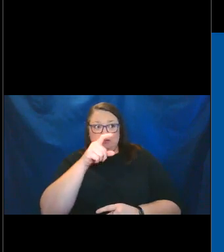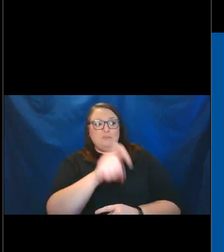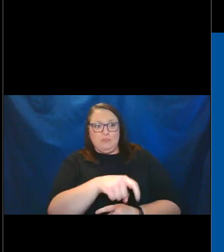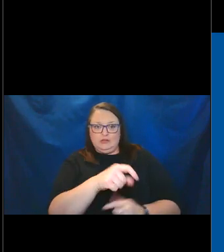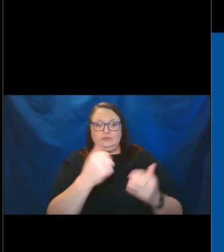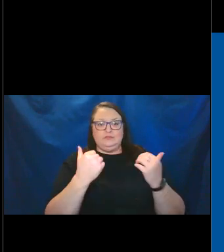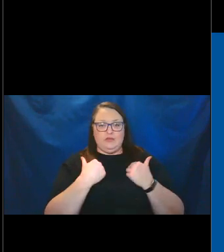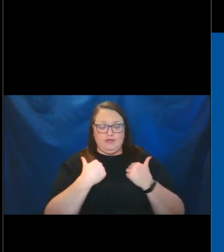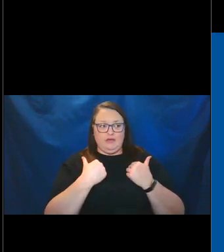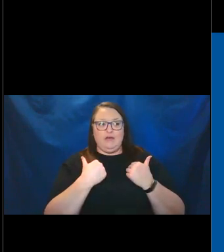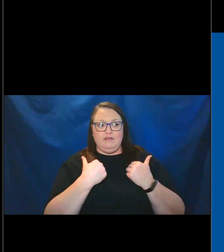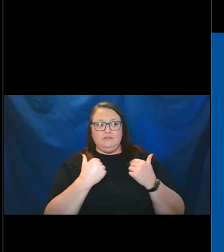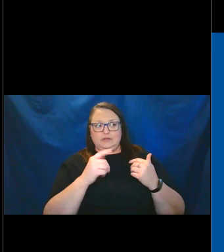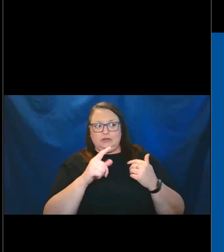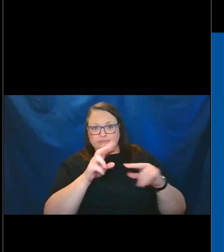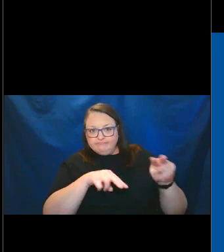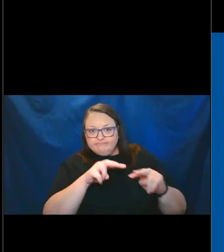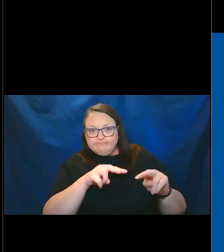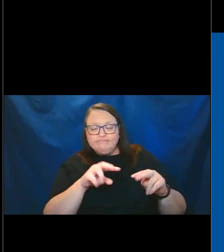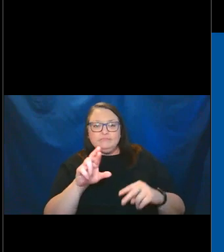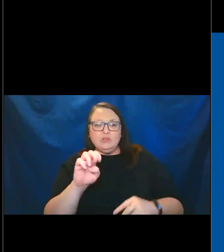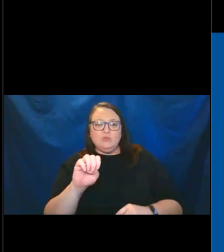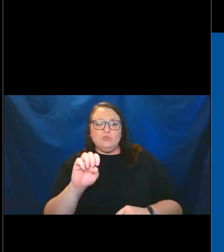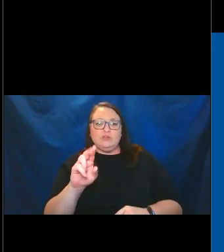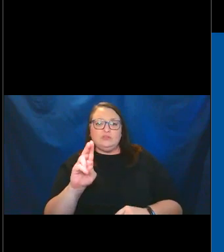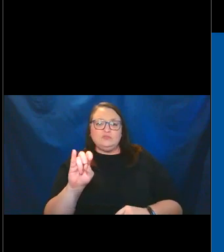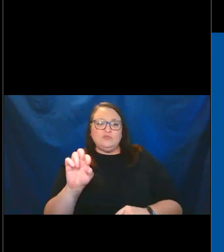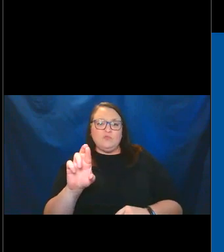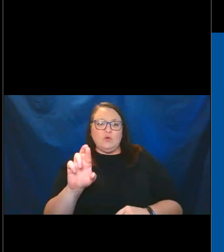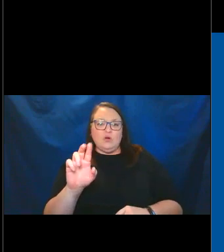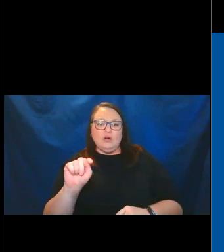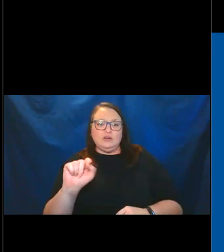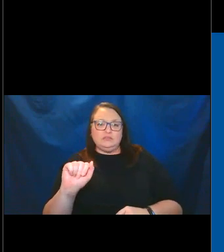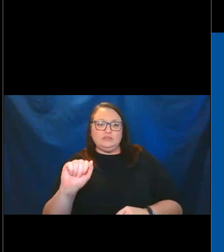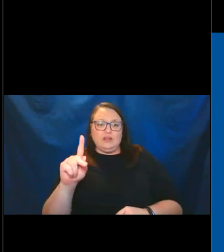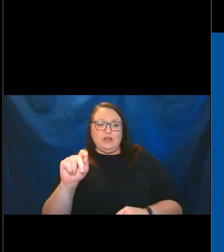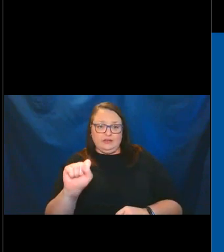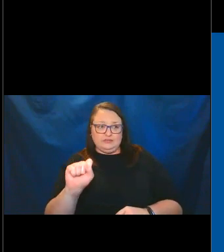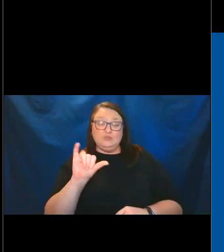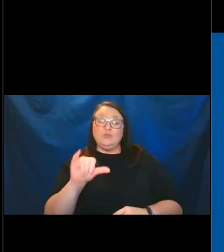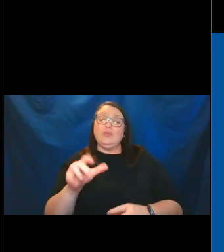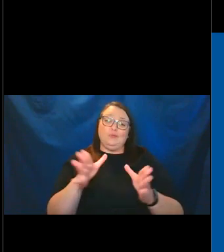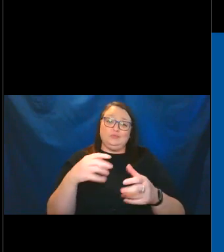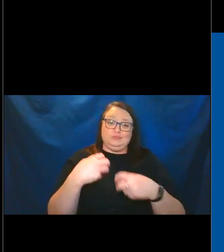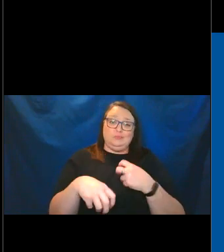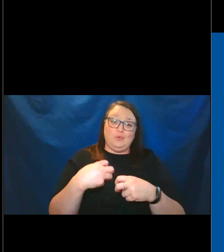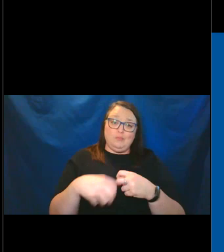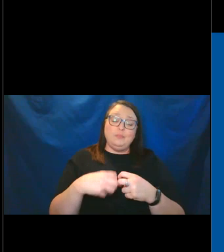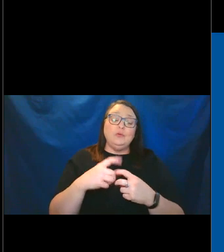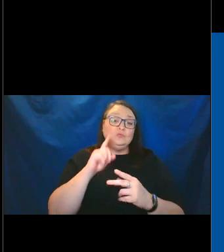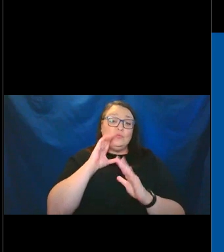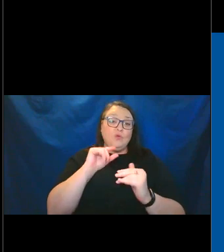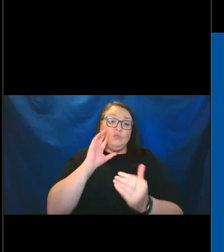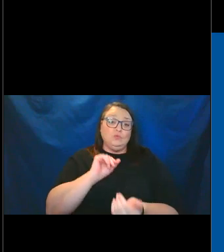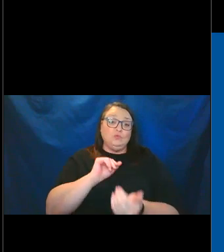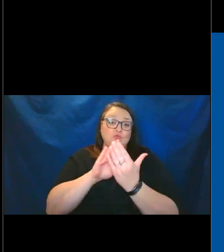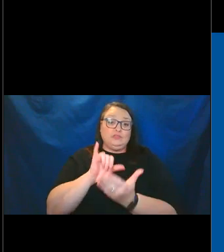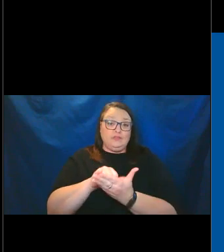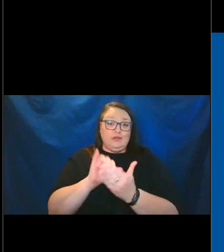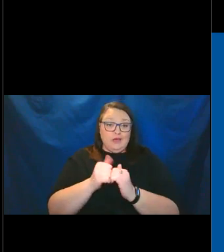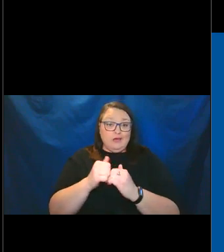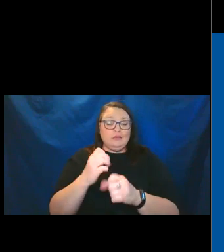of checking their reservoir tanks. So that was in general the issue. And so hopefully we will be addressing that by getting the training we